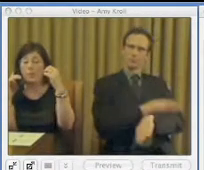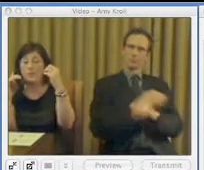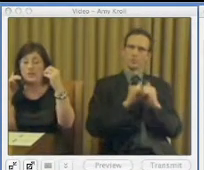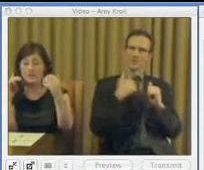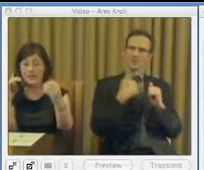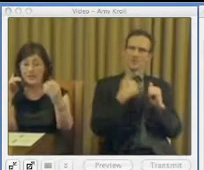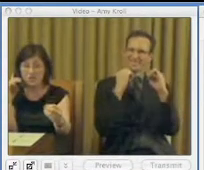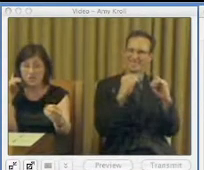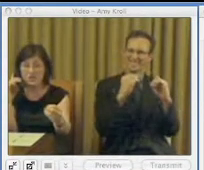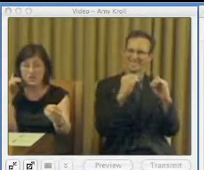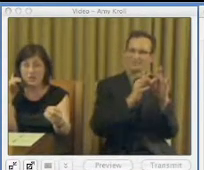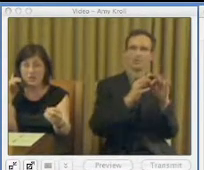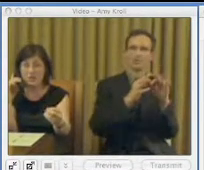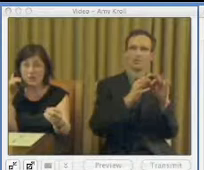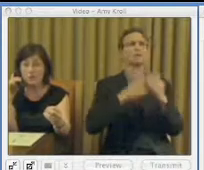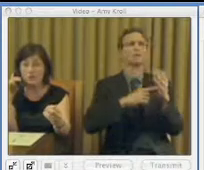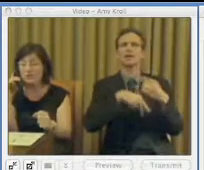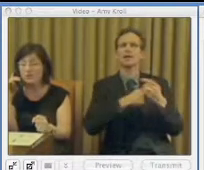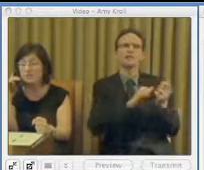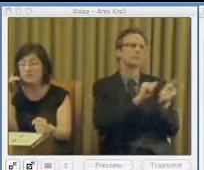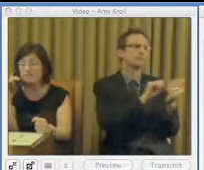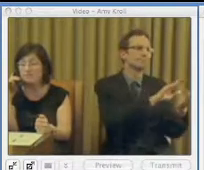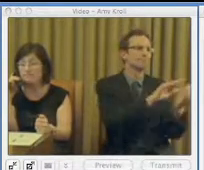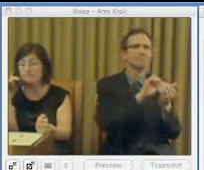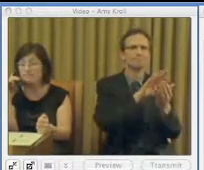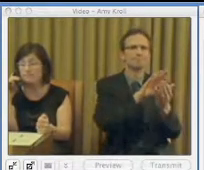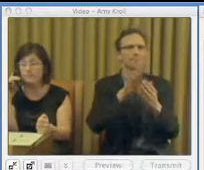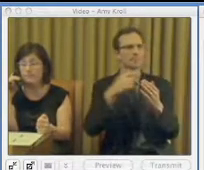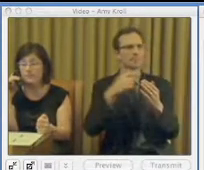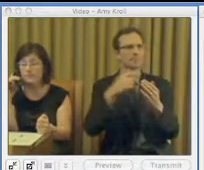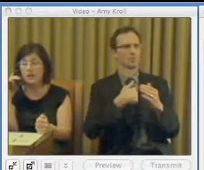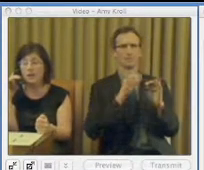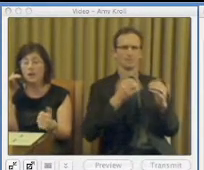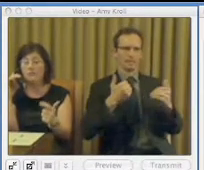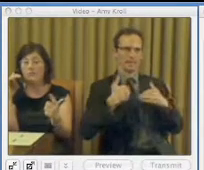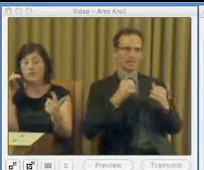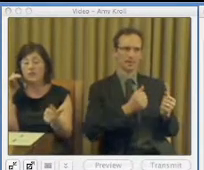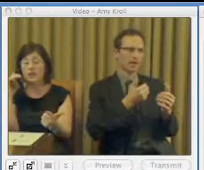so that we can think about what strategies that we use as interpreters.